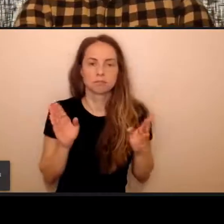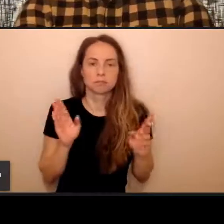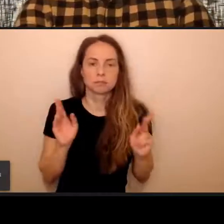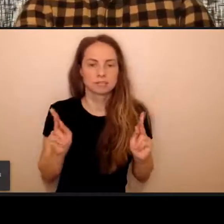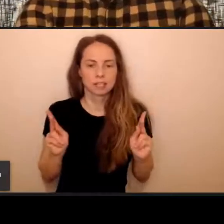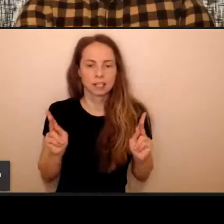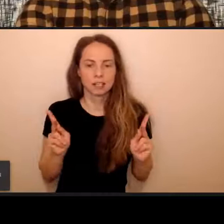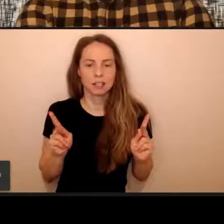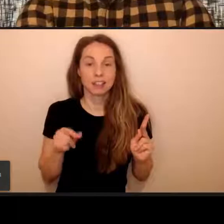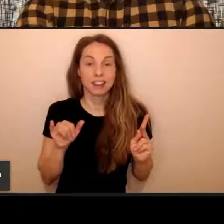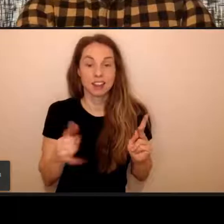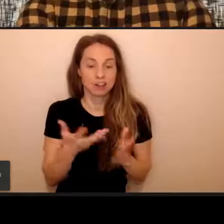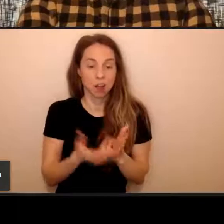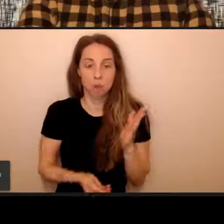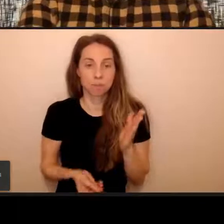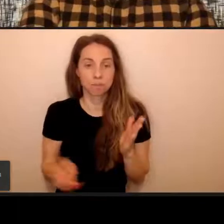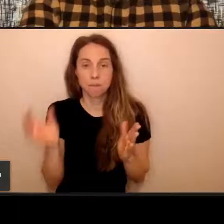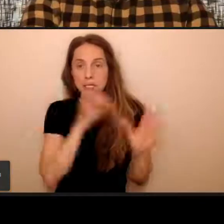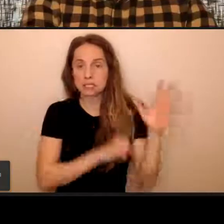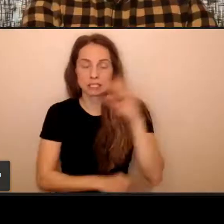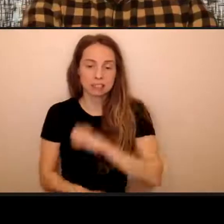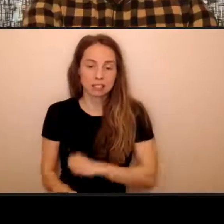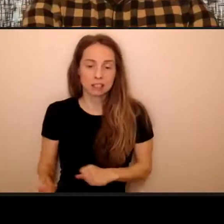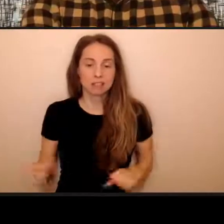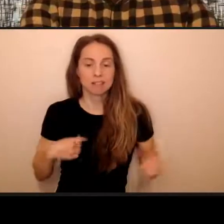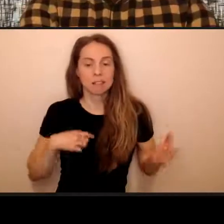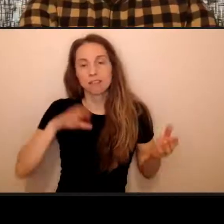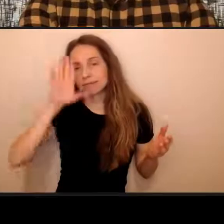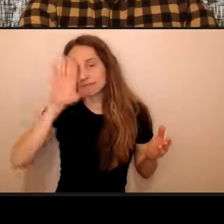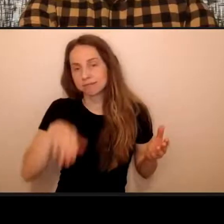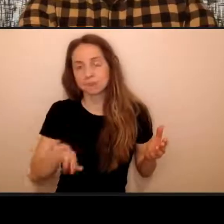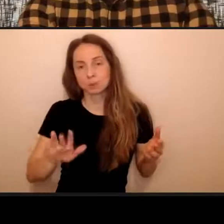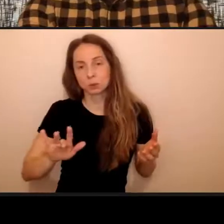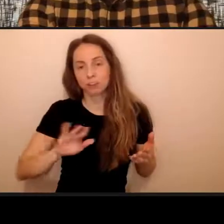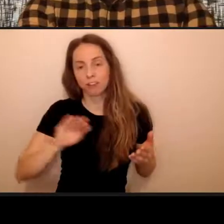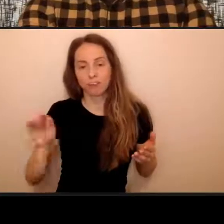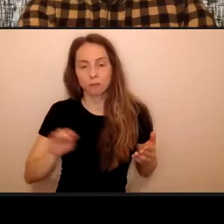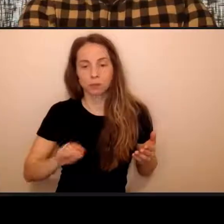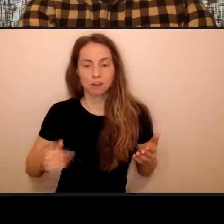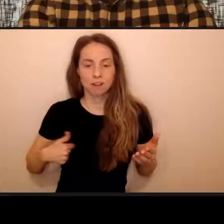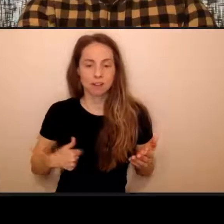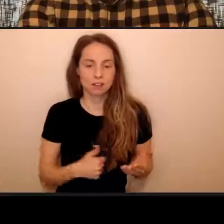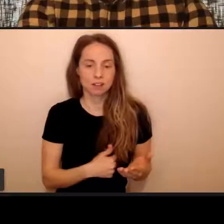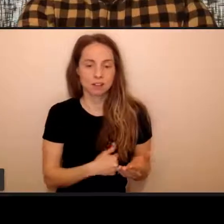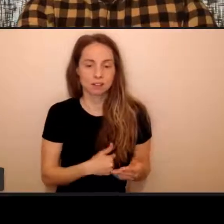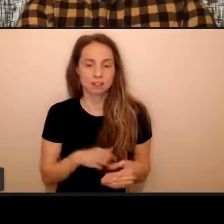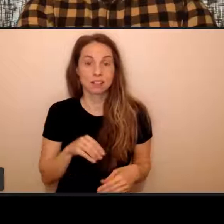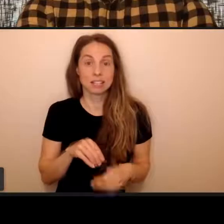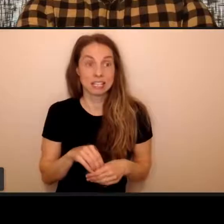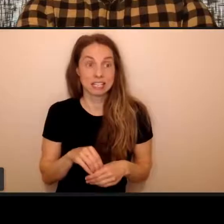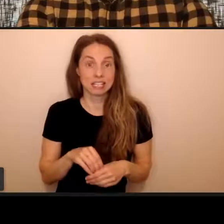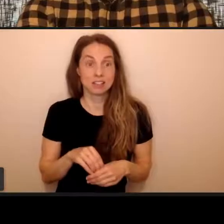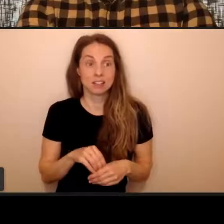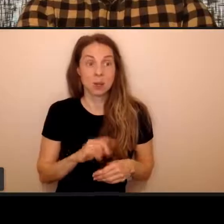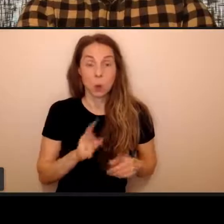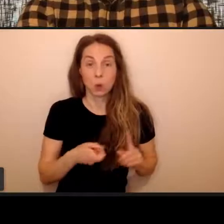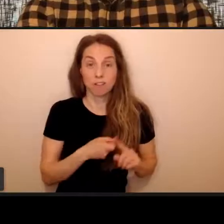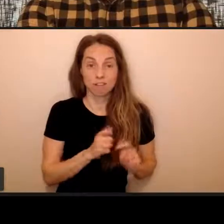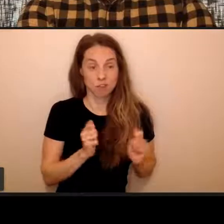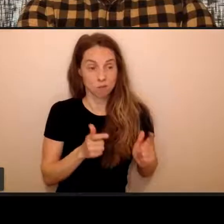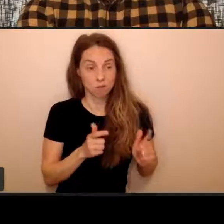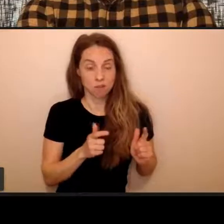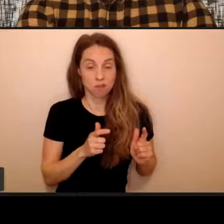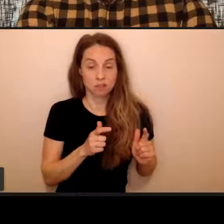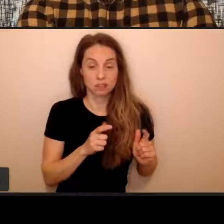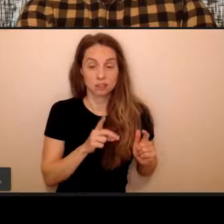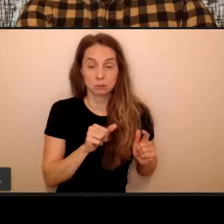are missing, when only 25% of us are in the workforce. That means there's so